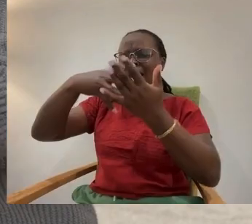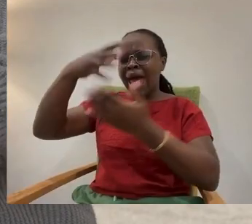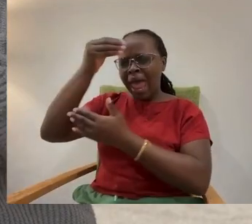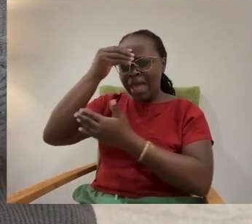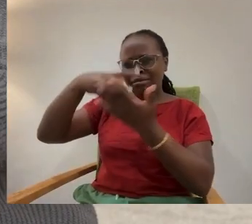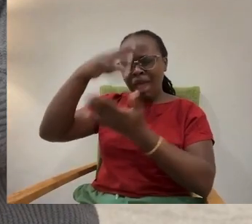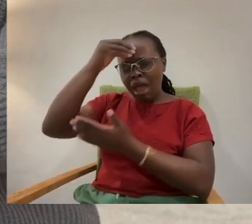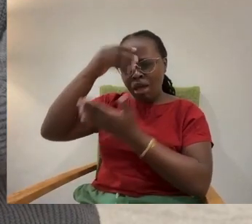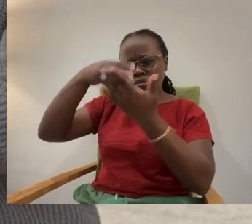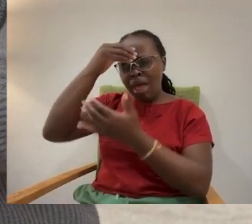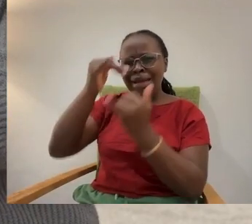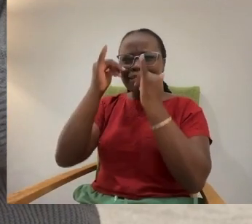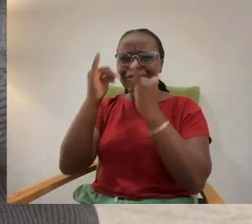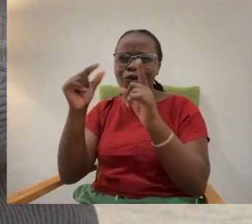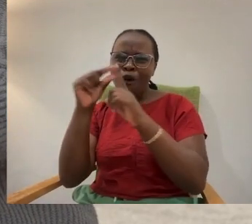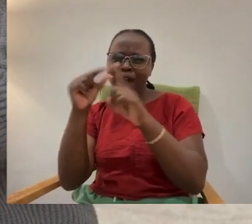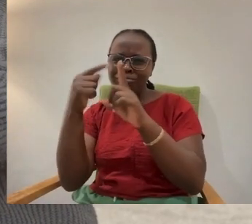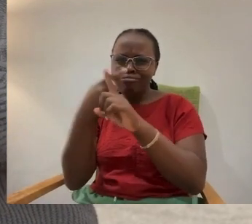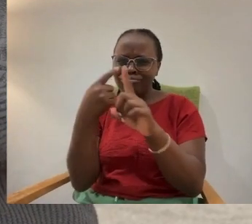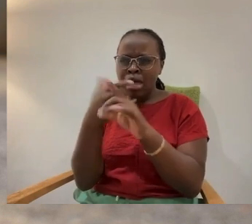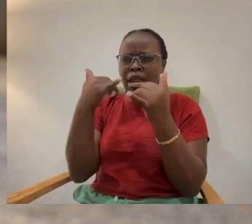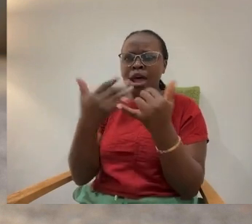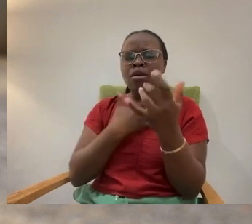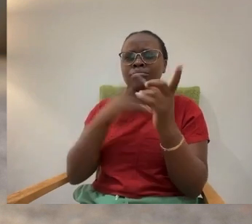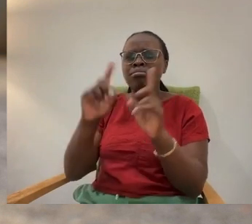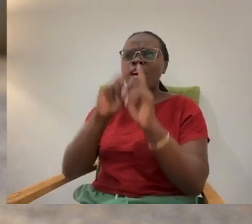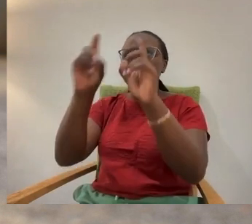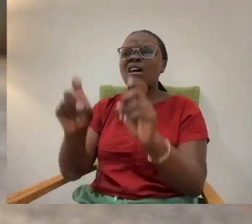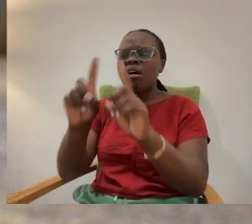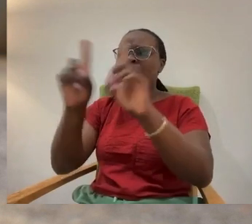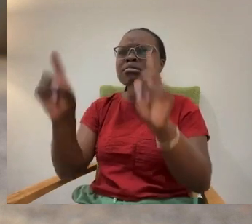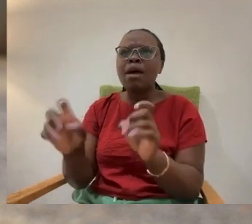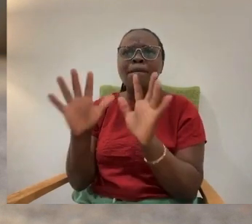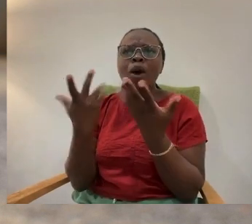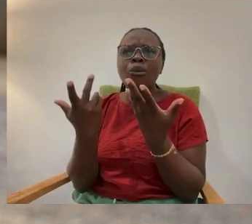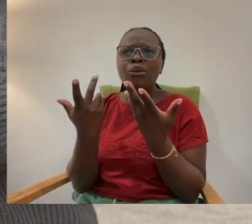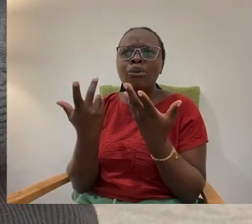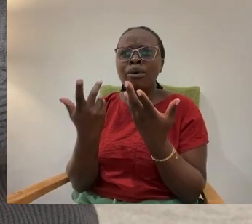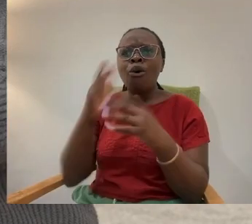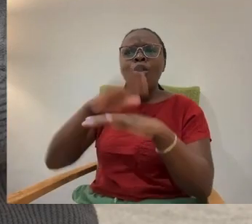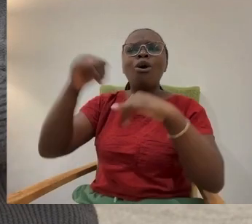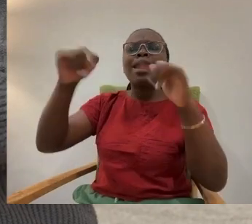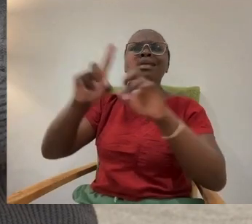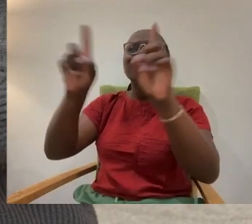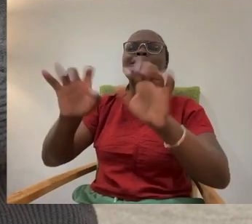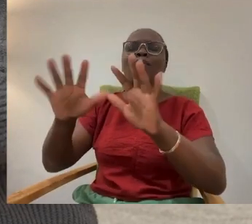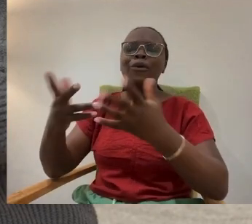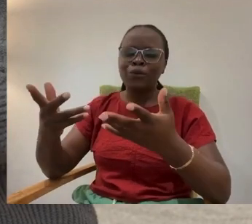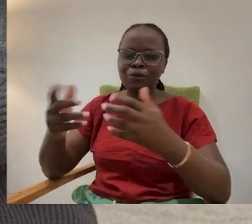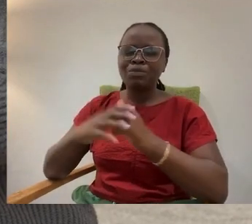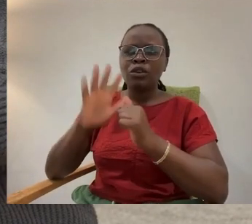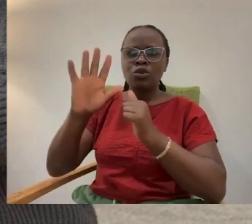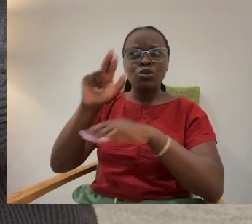new concepts, new vocabulary, and now it's time to assess them or give them feedback on their progress. How has that been with EdTech tools? How have